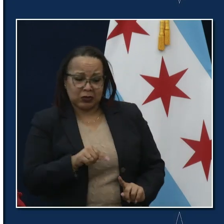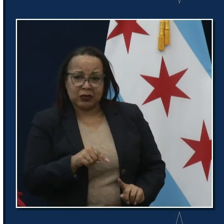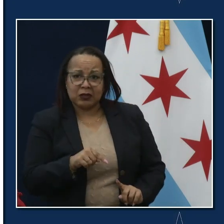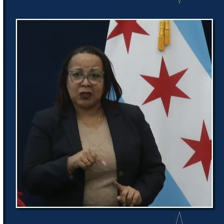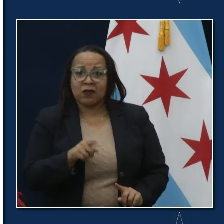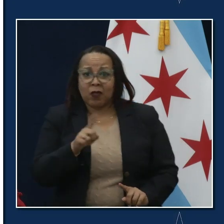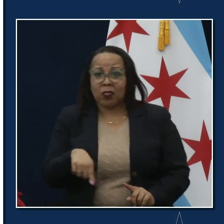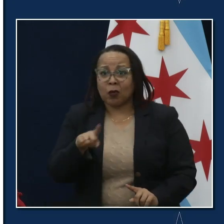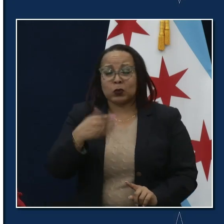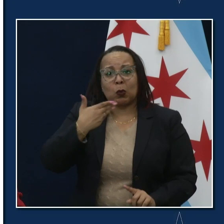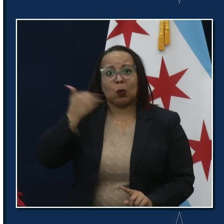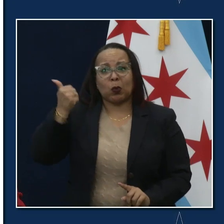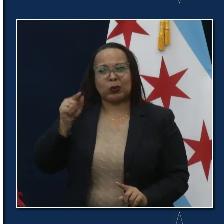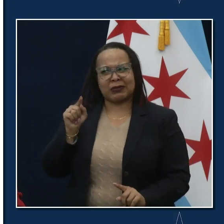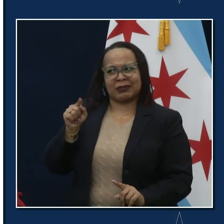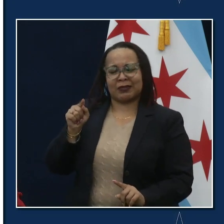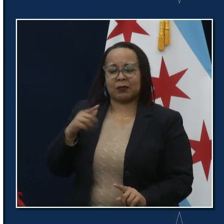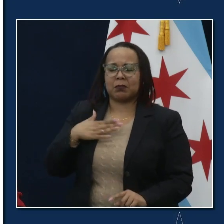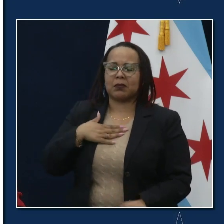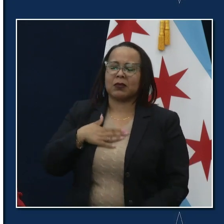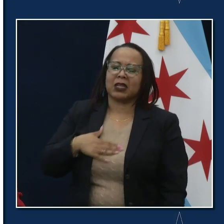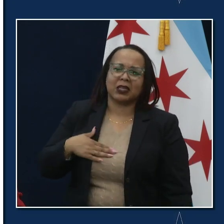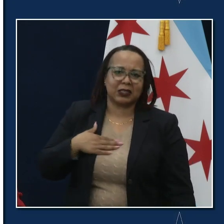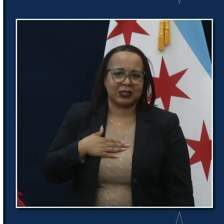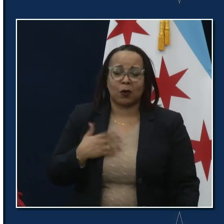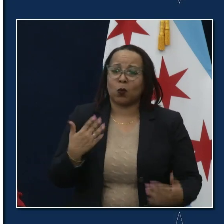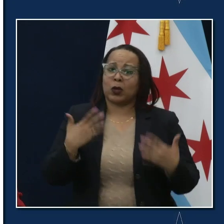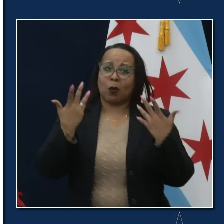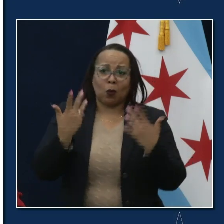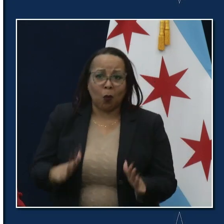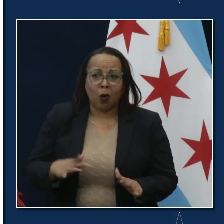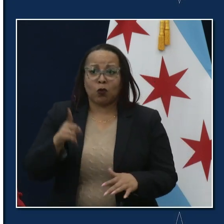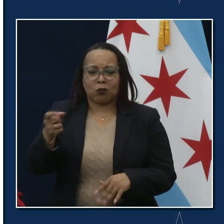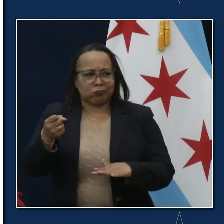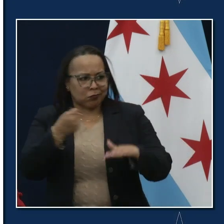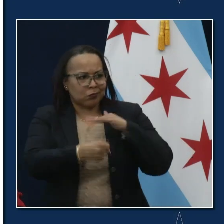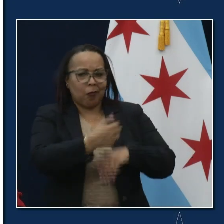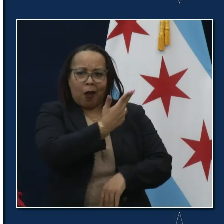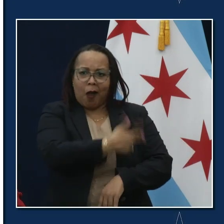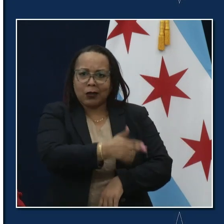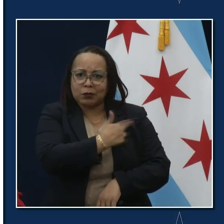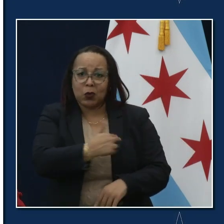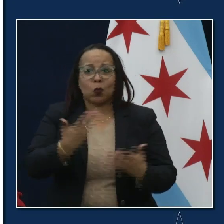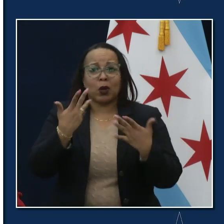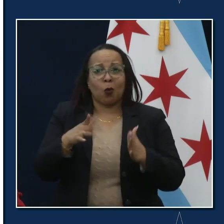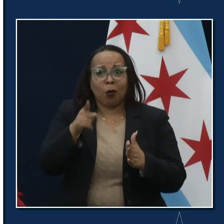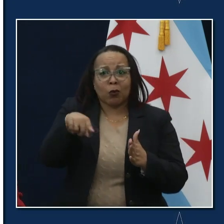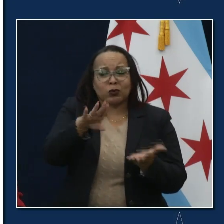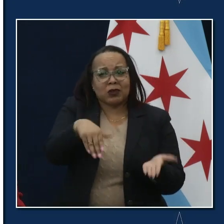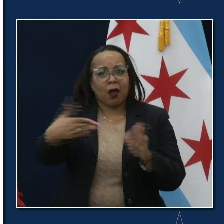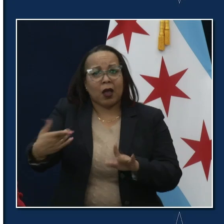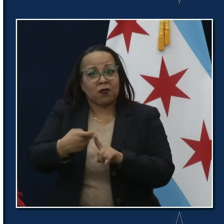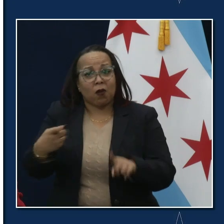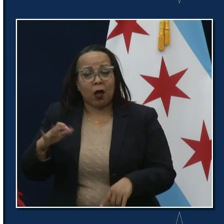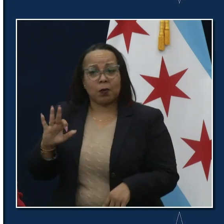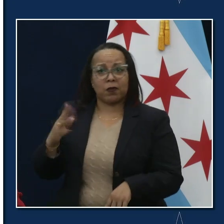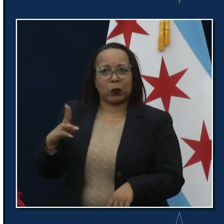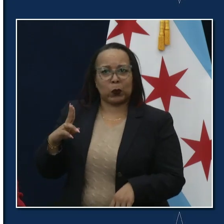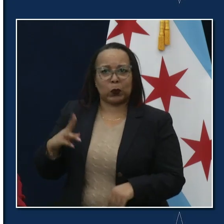for anybody who's older. Please, we don't want people hospitalized. We don't want people dying from